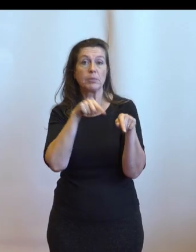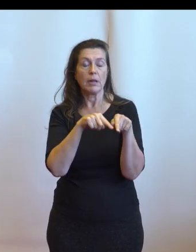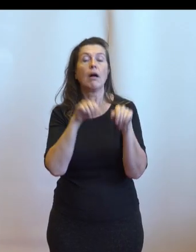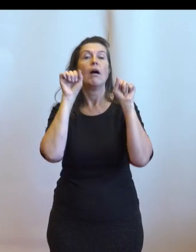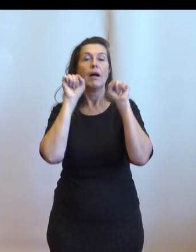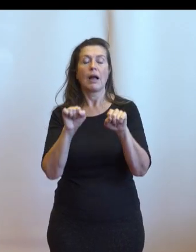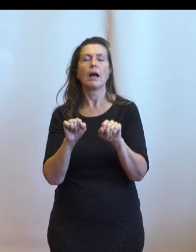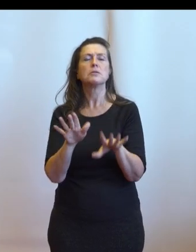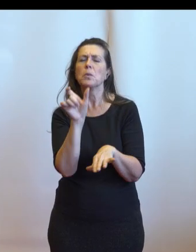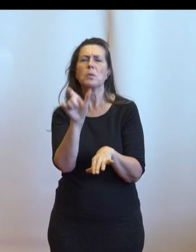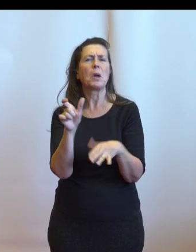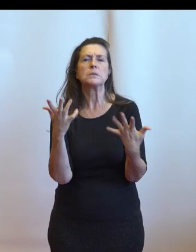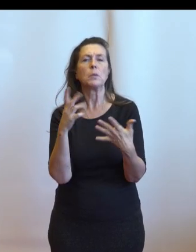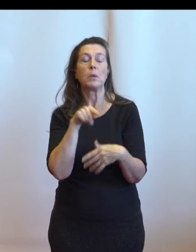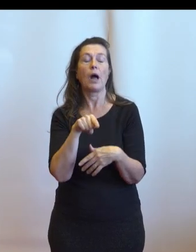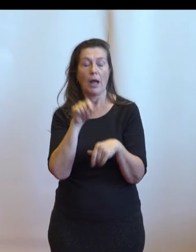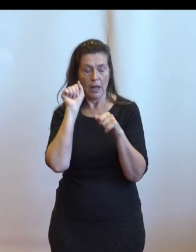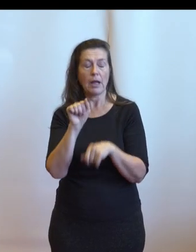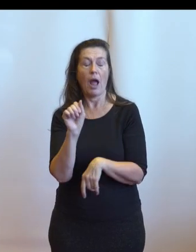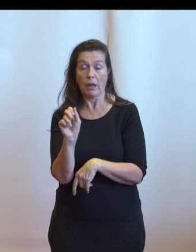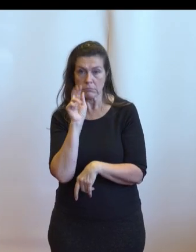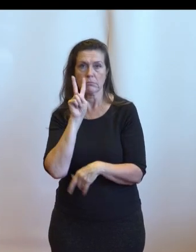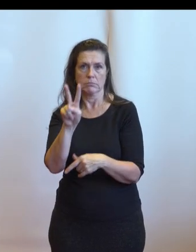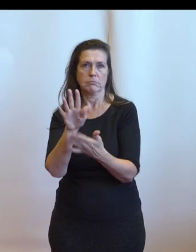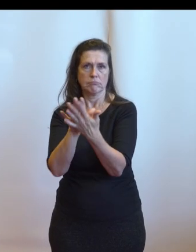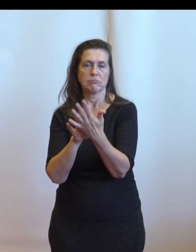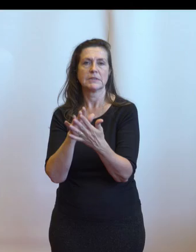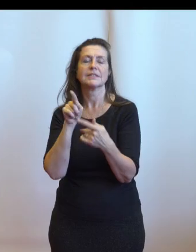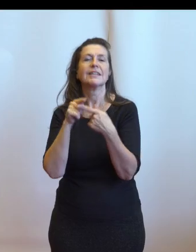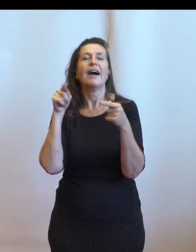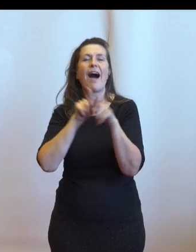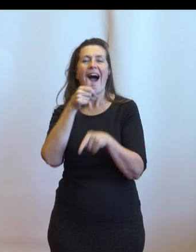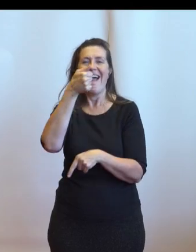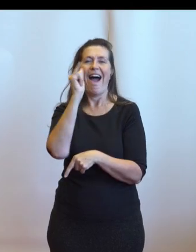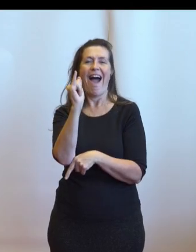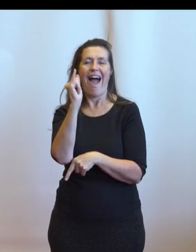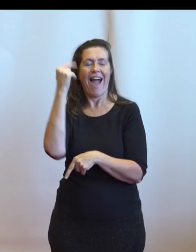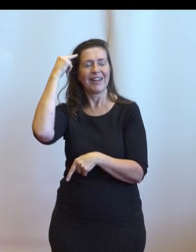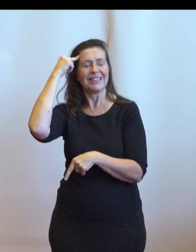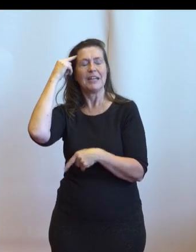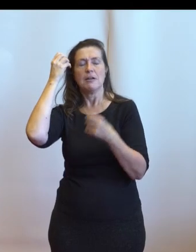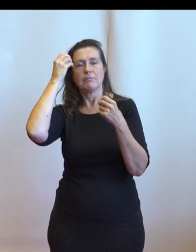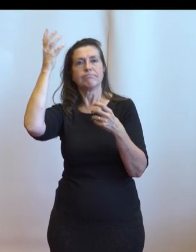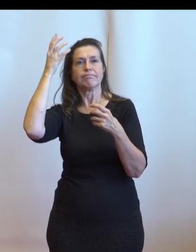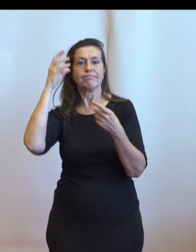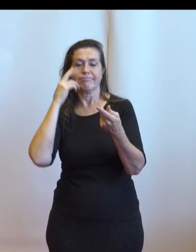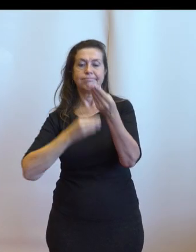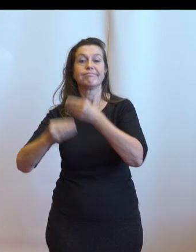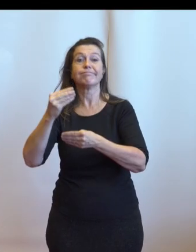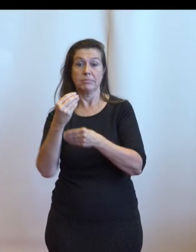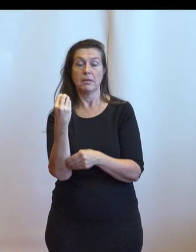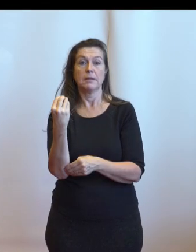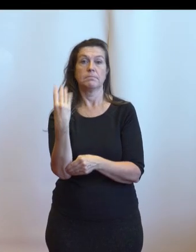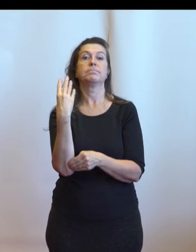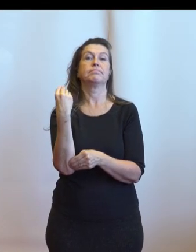world around them. So obviously we'll leverage artificial intelligence to do that, which is not totally mature,